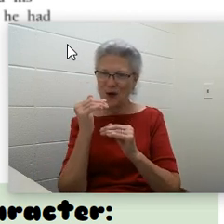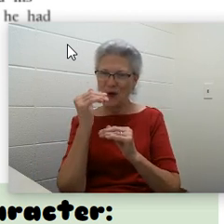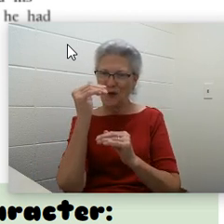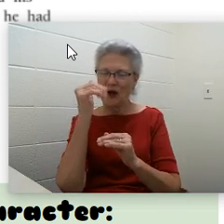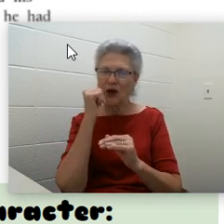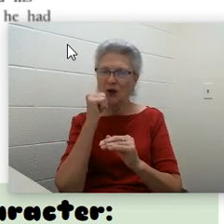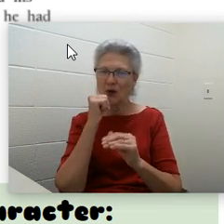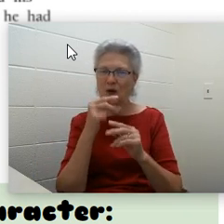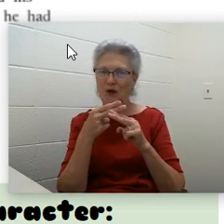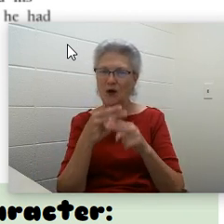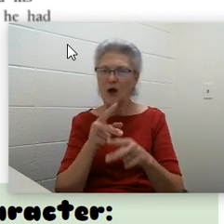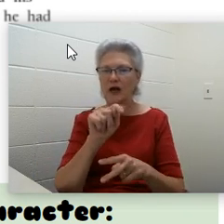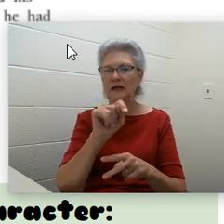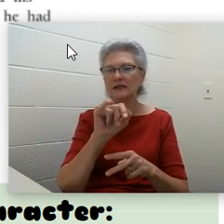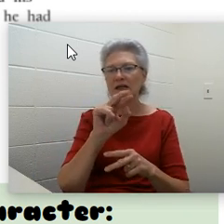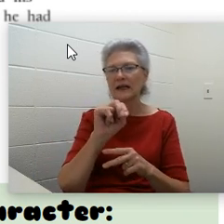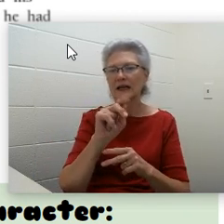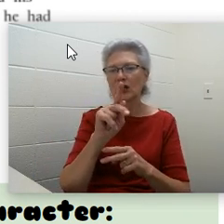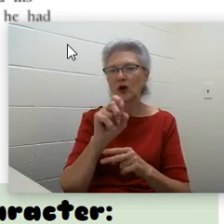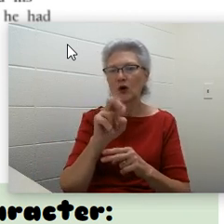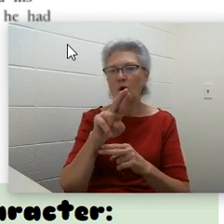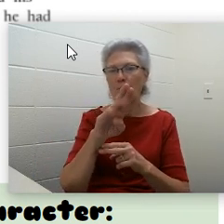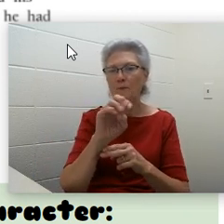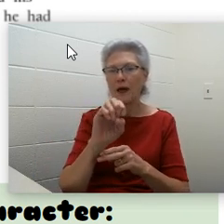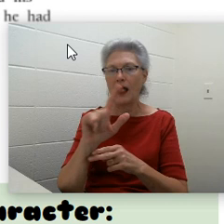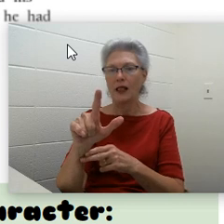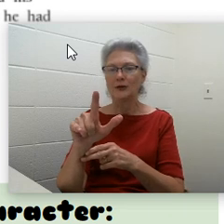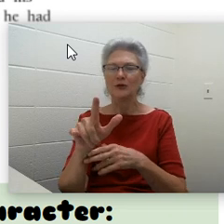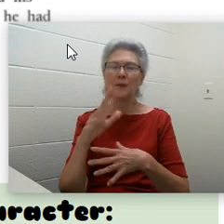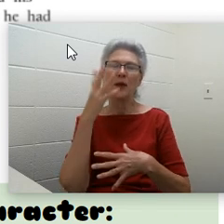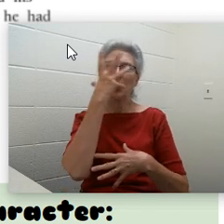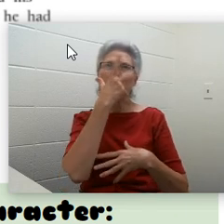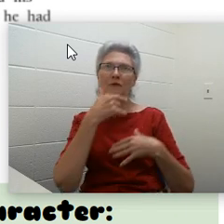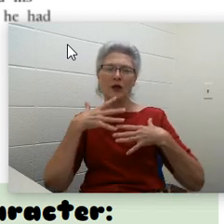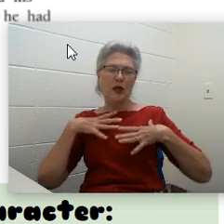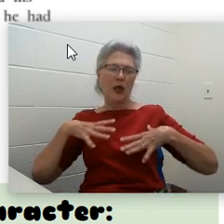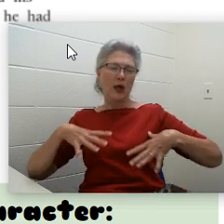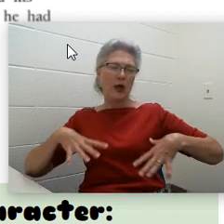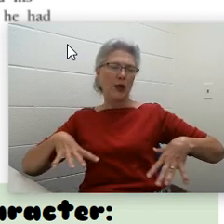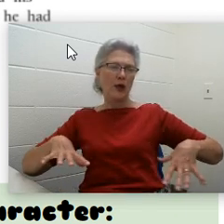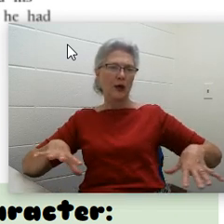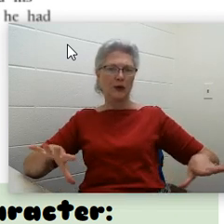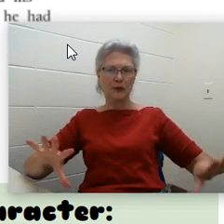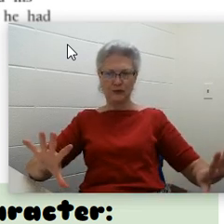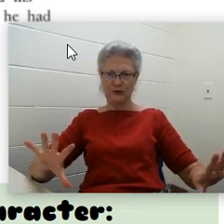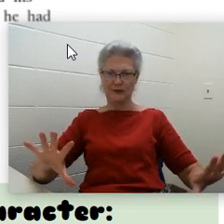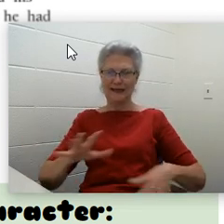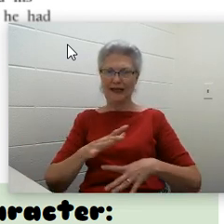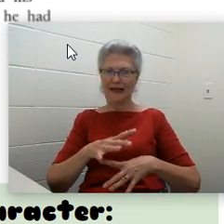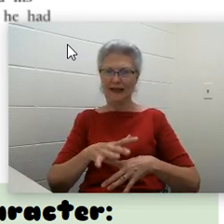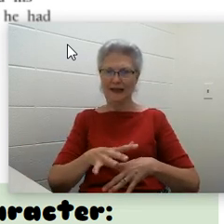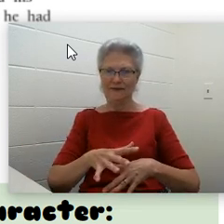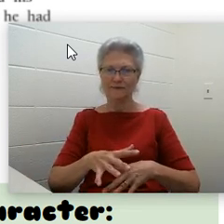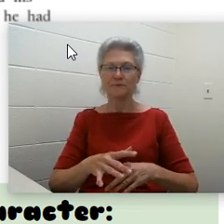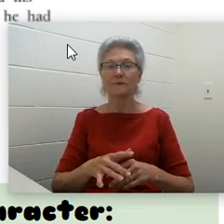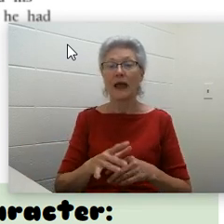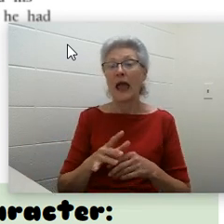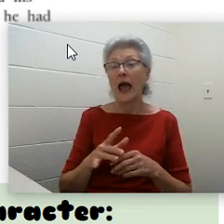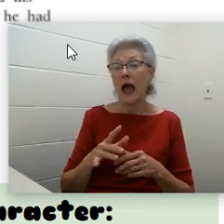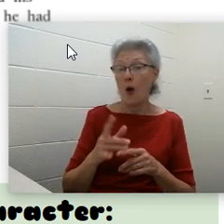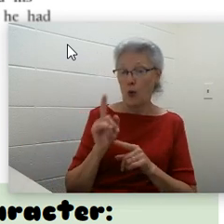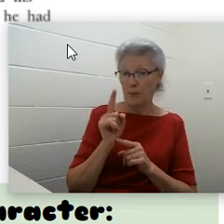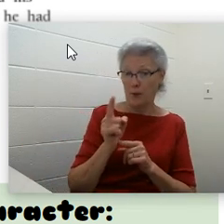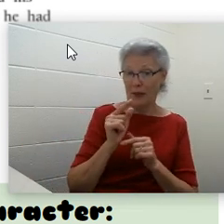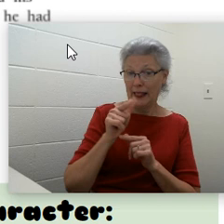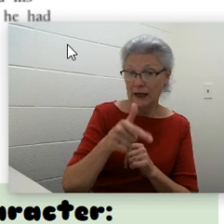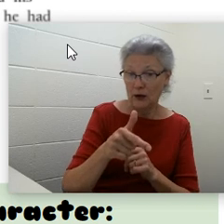called Tinkerbell, who was exquisitely gowned in a skeleton. A moment after the fairy's entrance, the